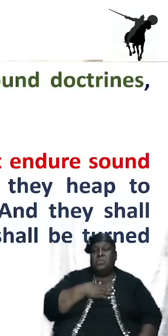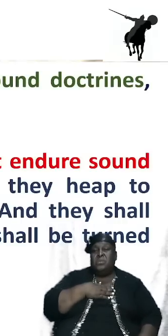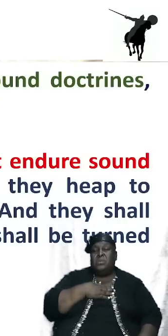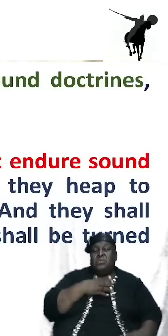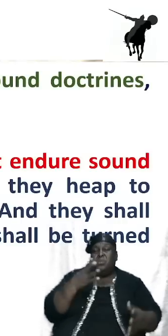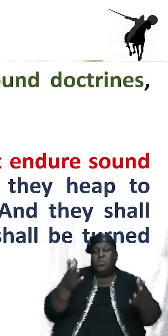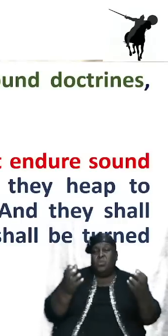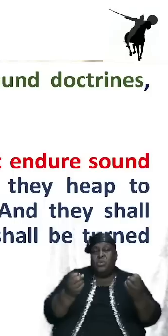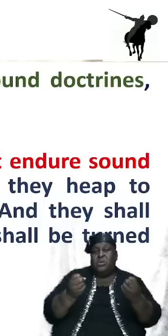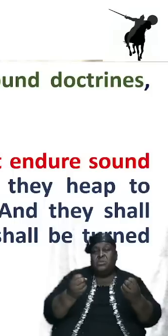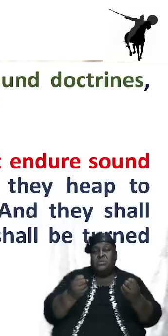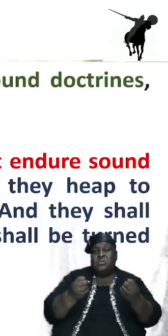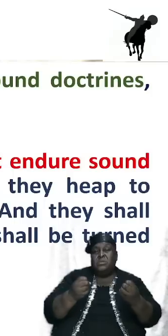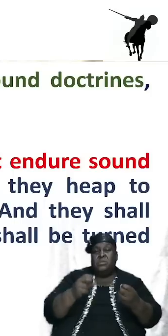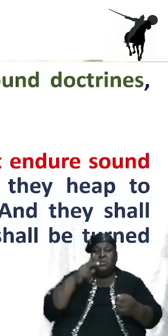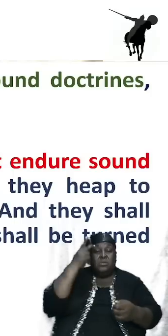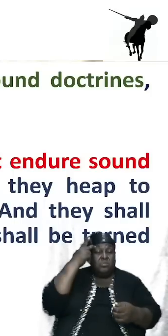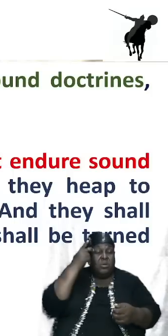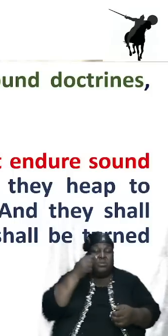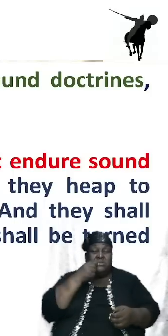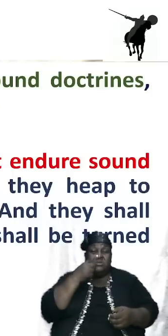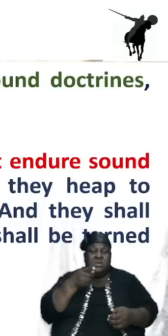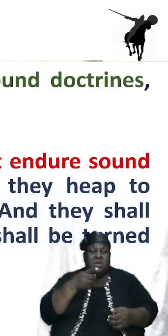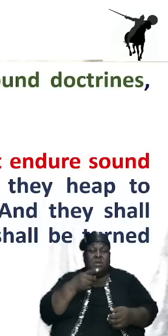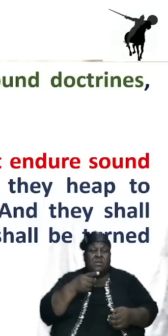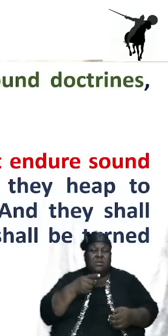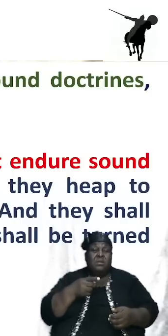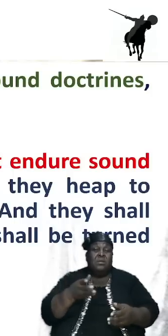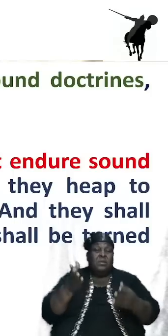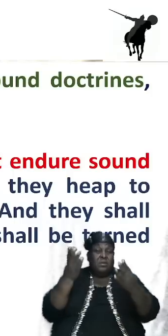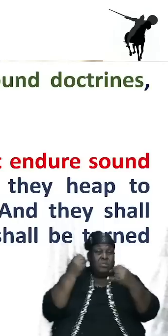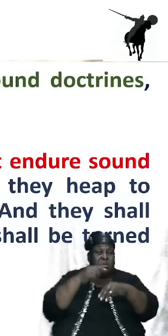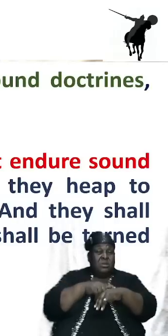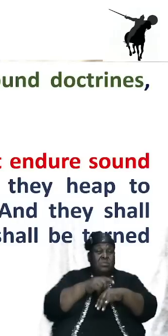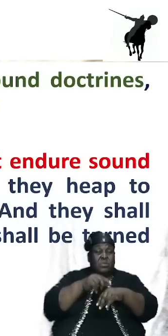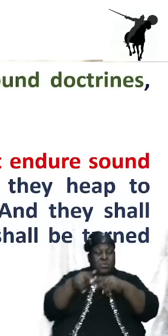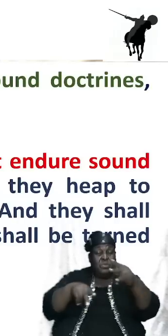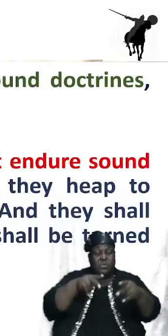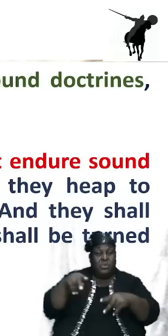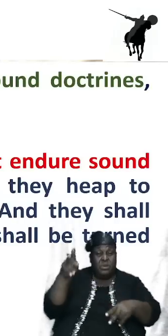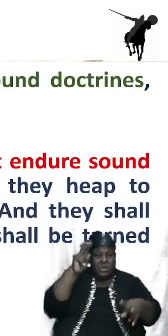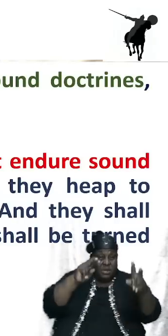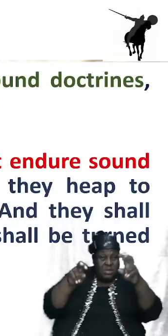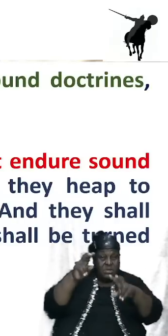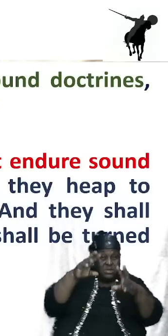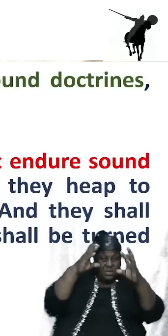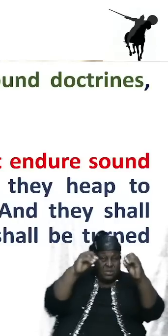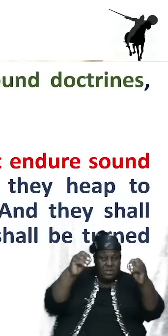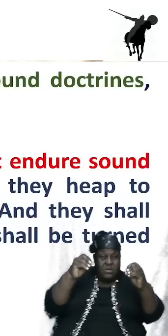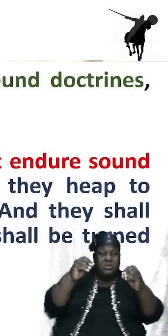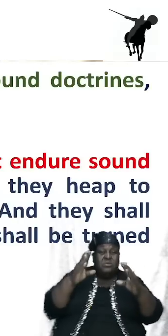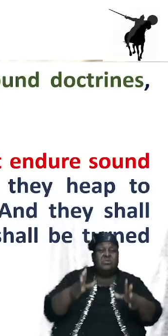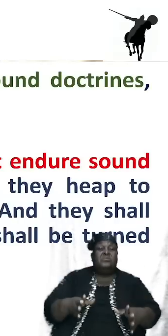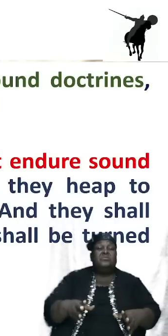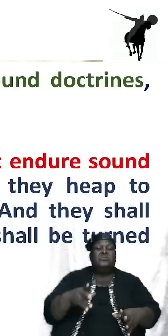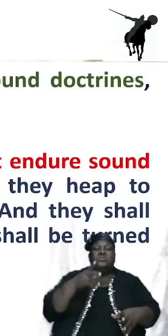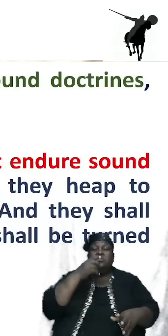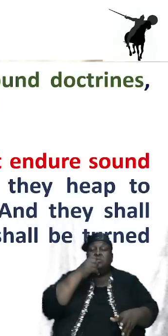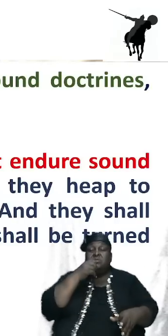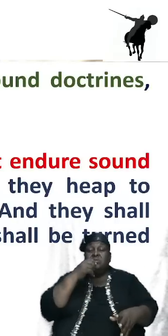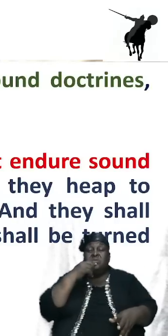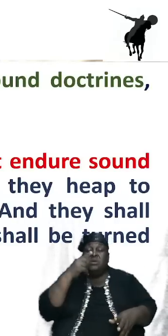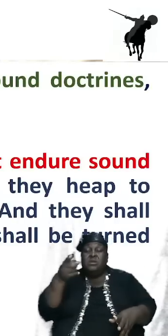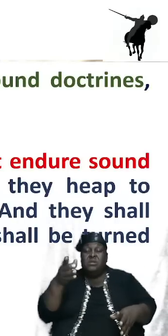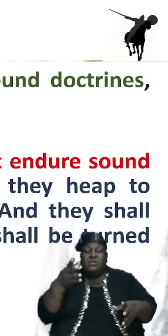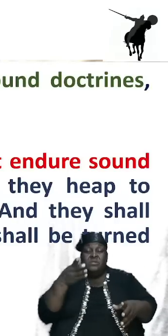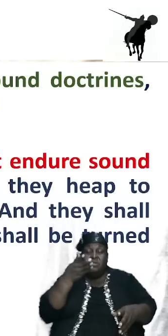So Paul was saying there's going to come a time where people are going to seek out teachers who will tell them what they want to hear rather